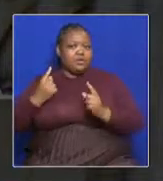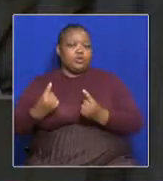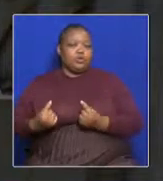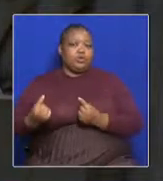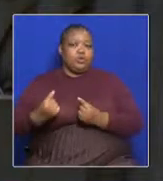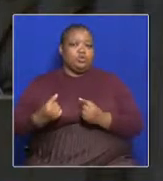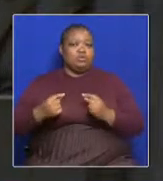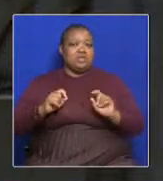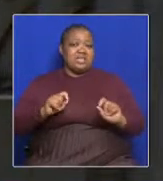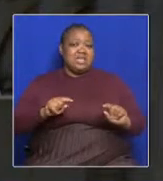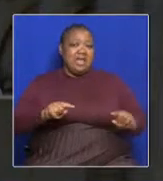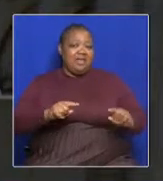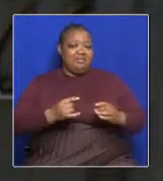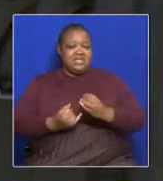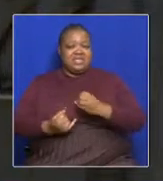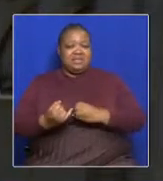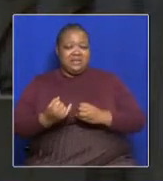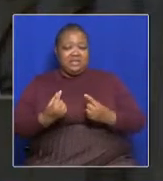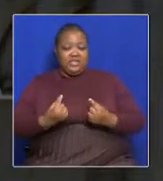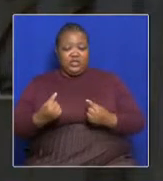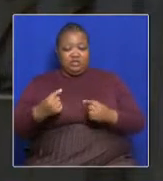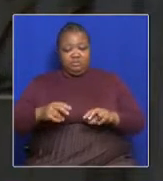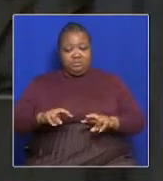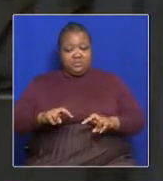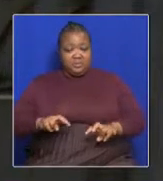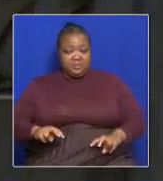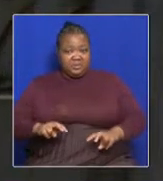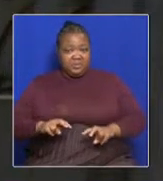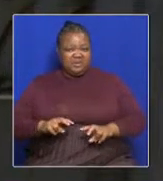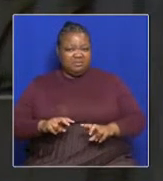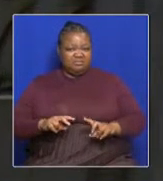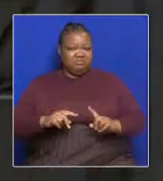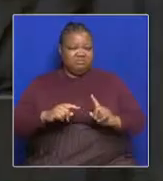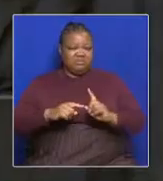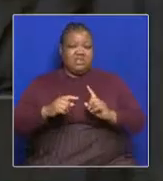that an investigating officer handling a case should have done.